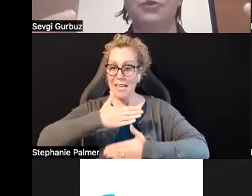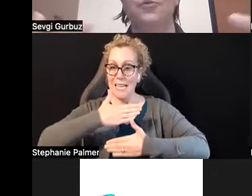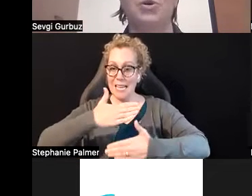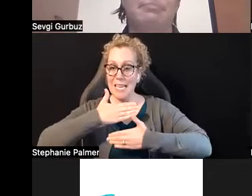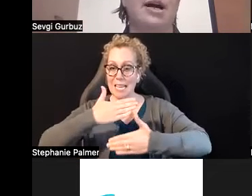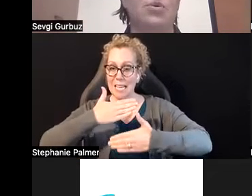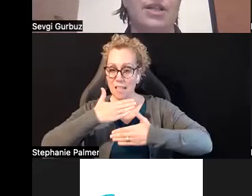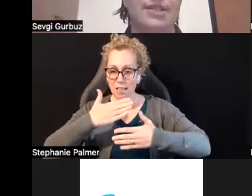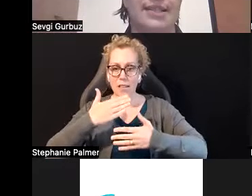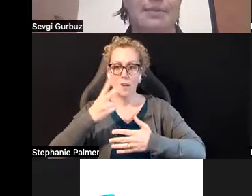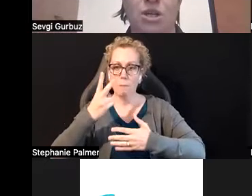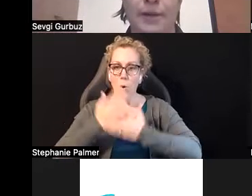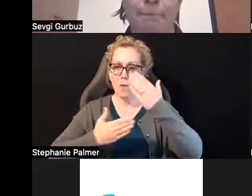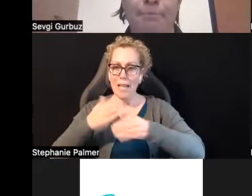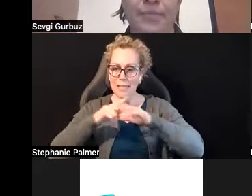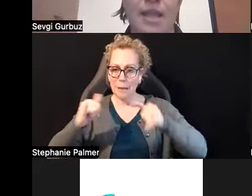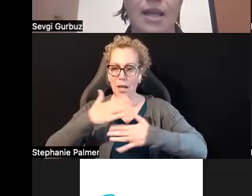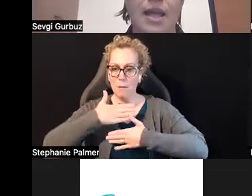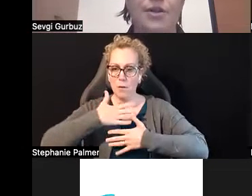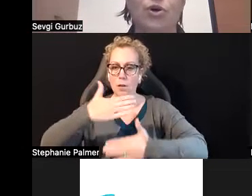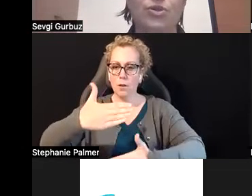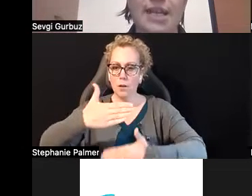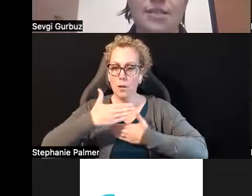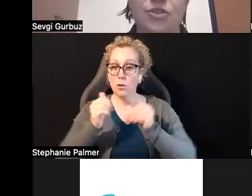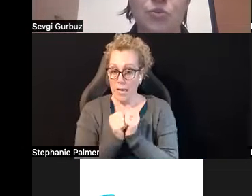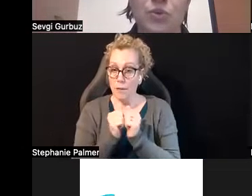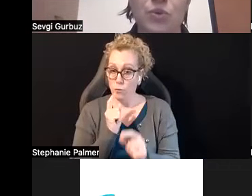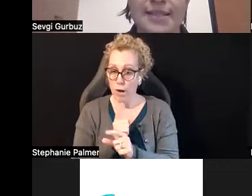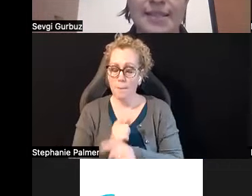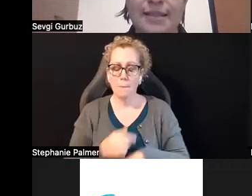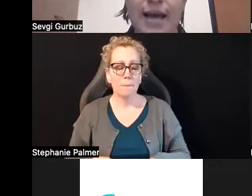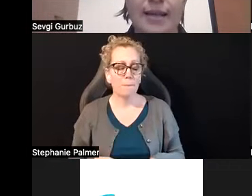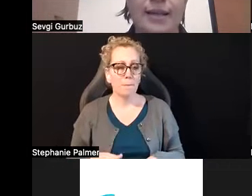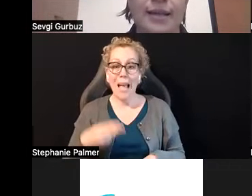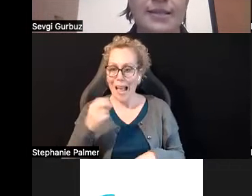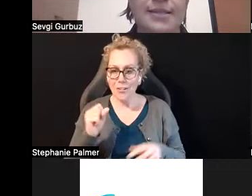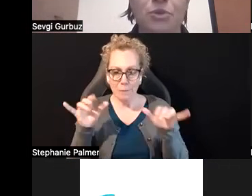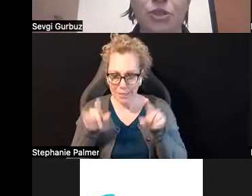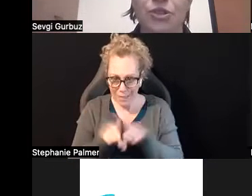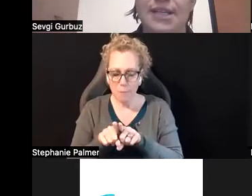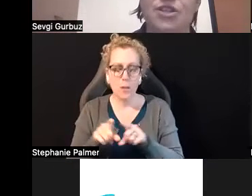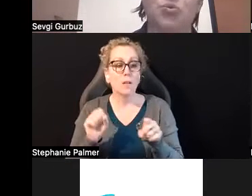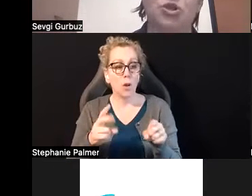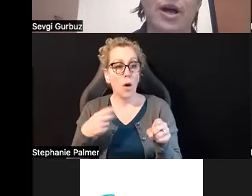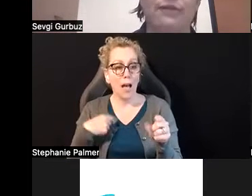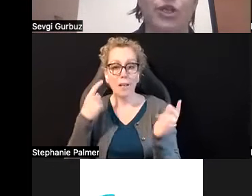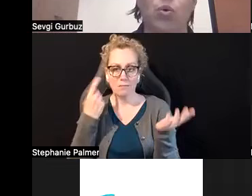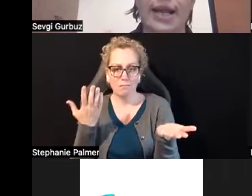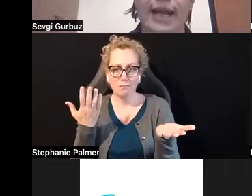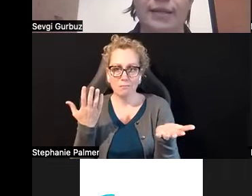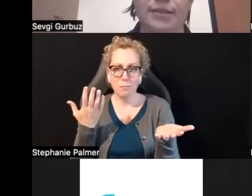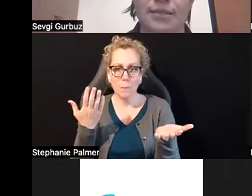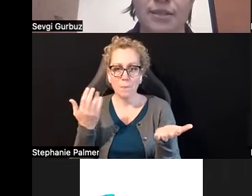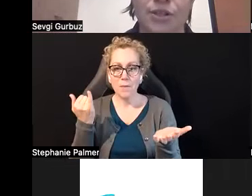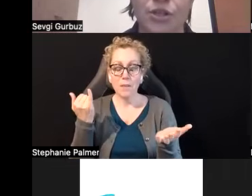are moving forward and backward at the same time. And in those cases, we can see that similar to the case when you have only